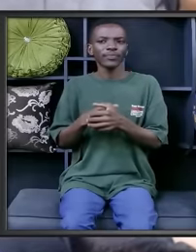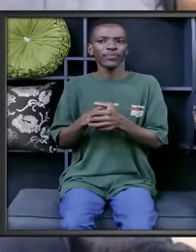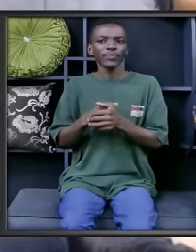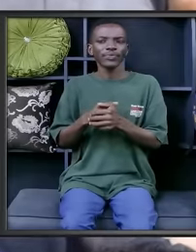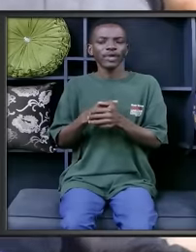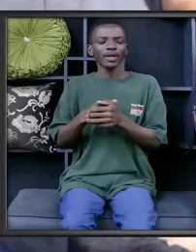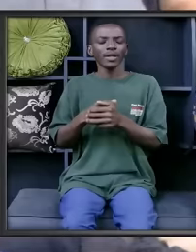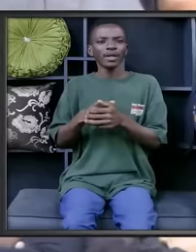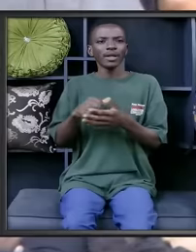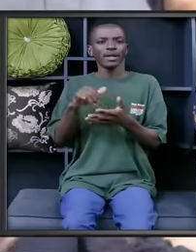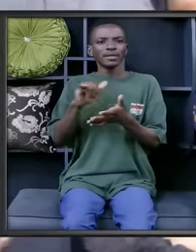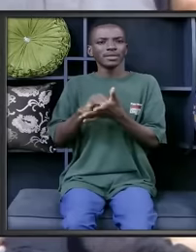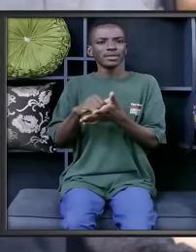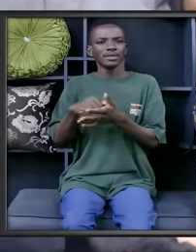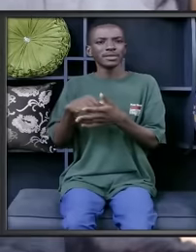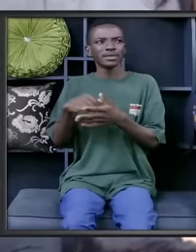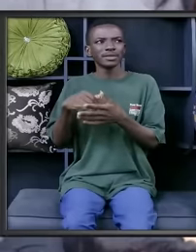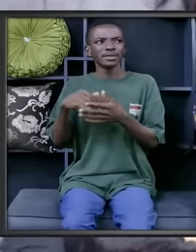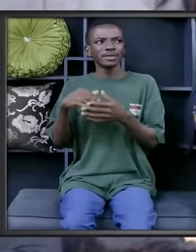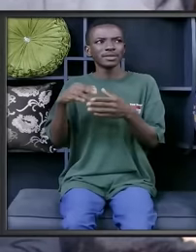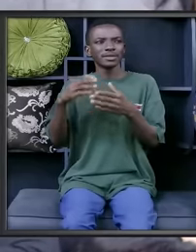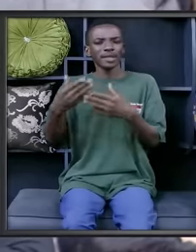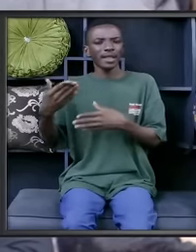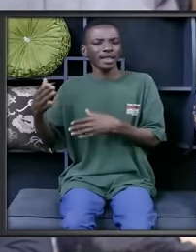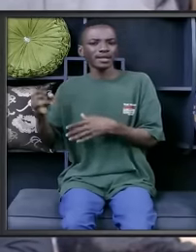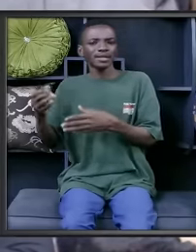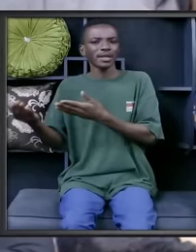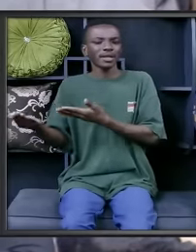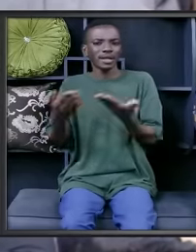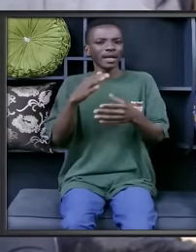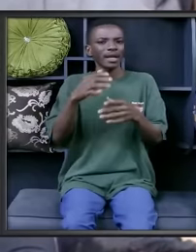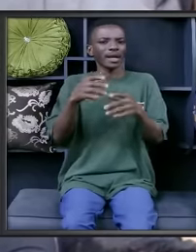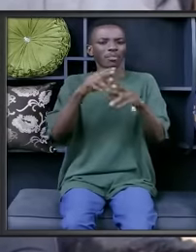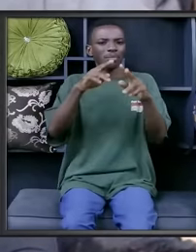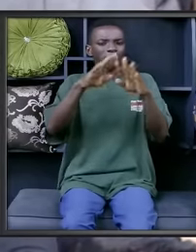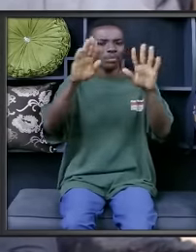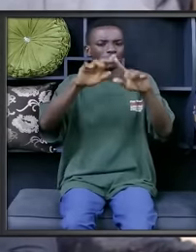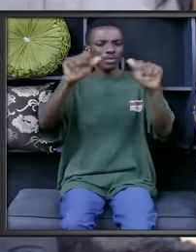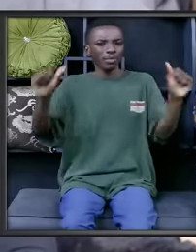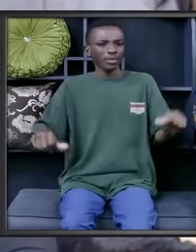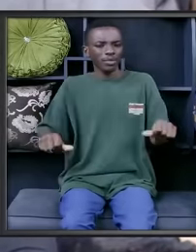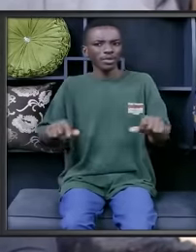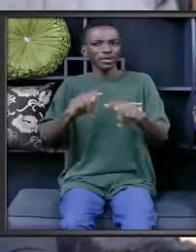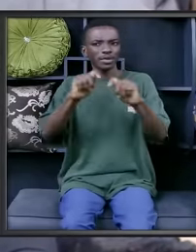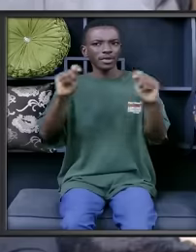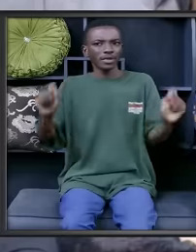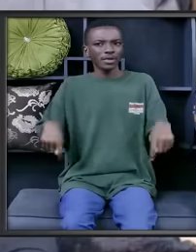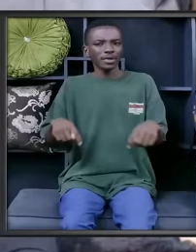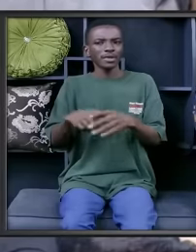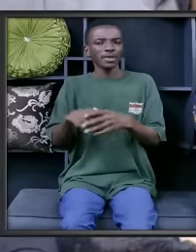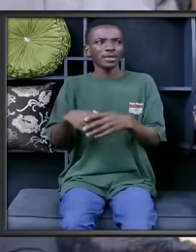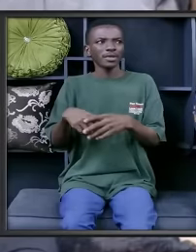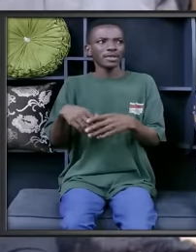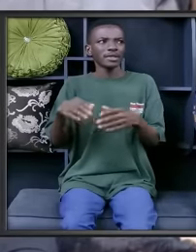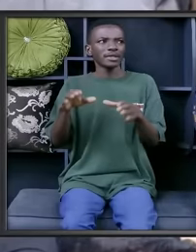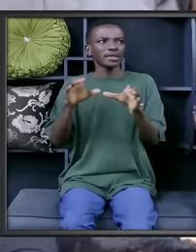So now him that one. So now my things, now he carry my box, everything. If to say now my